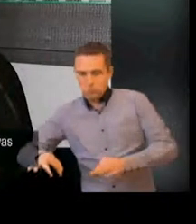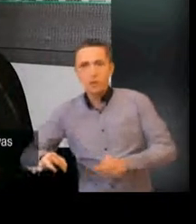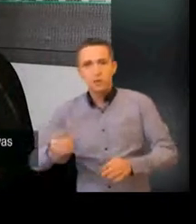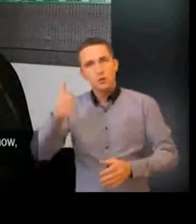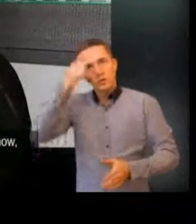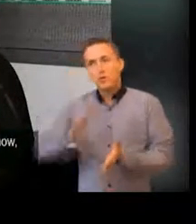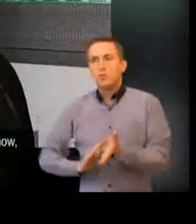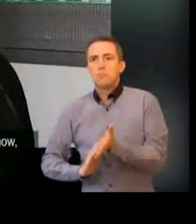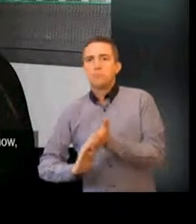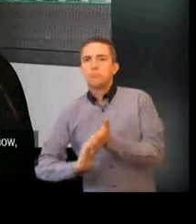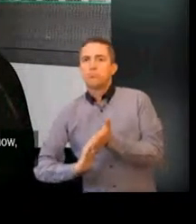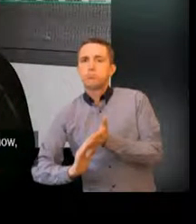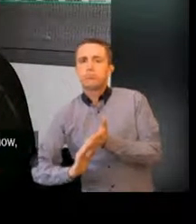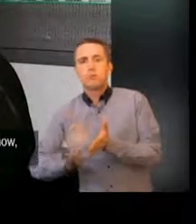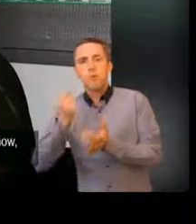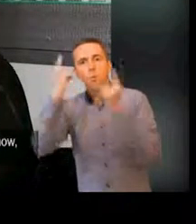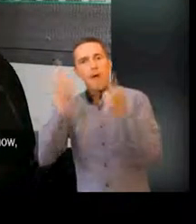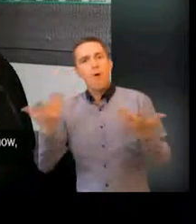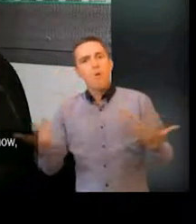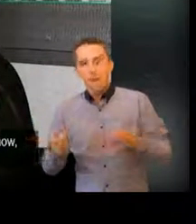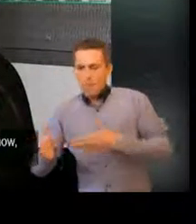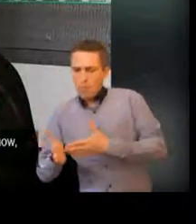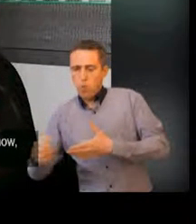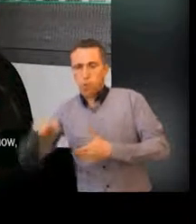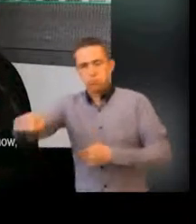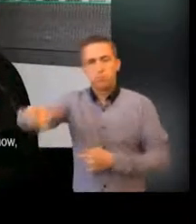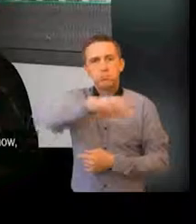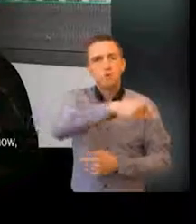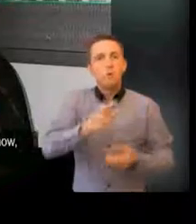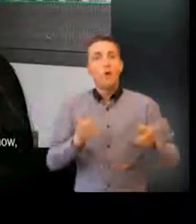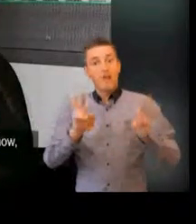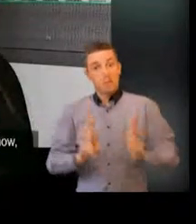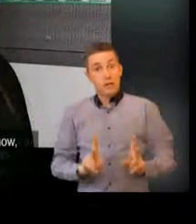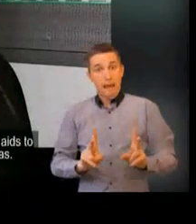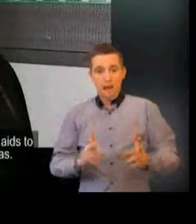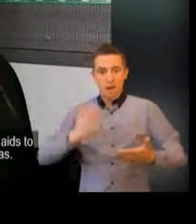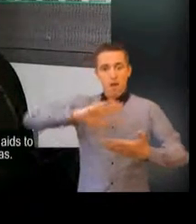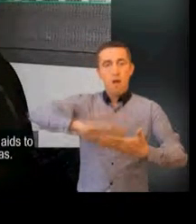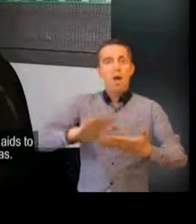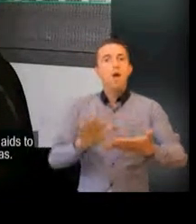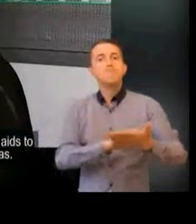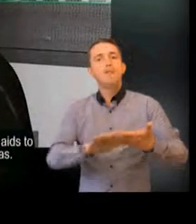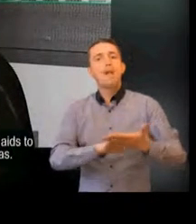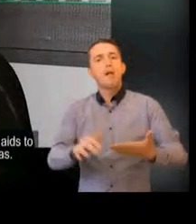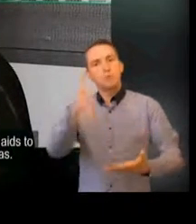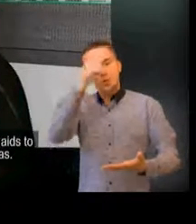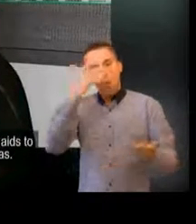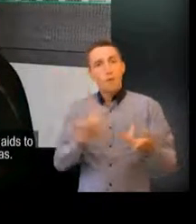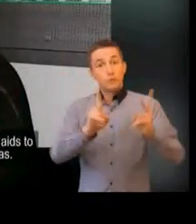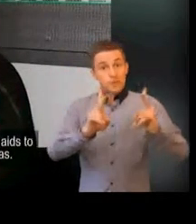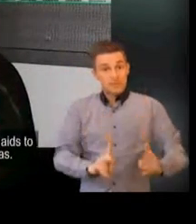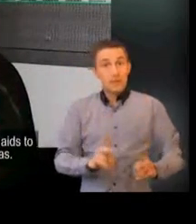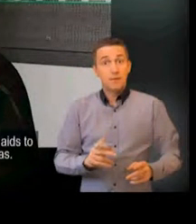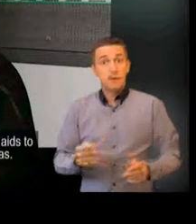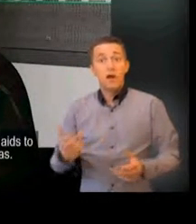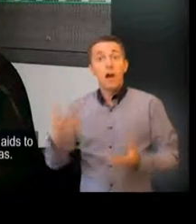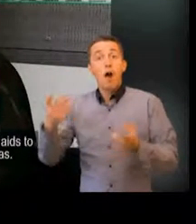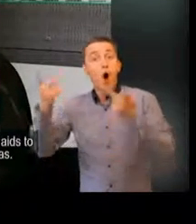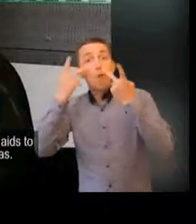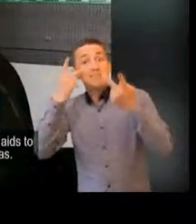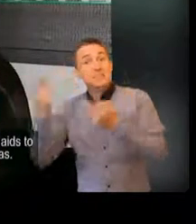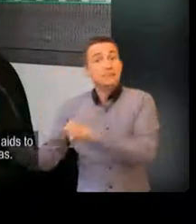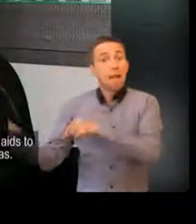and we explained to the children. And through this, we had, maybe when we had to set out the areas, a member of staff would have to take Rosie around if there was any